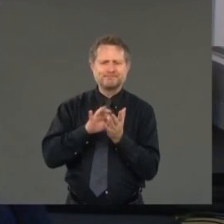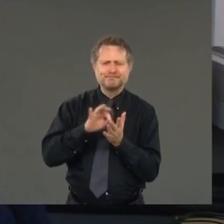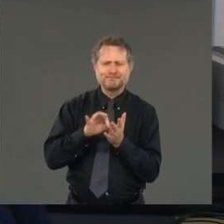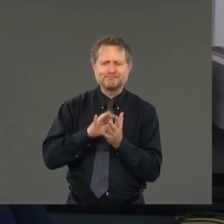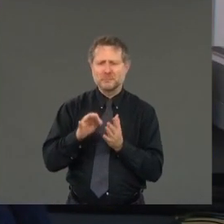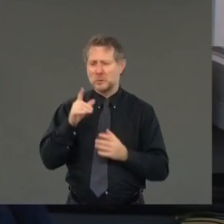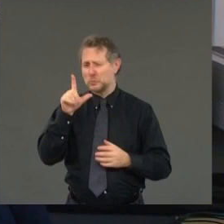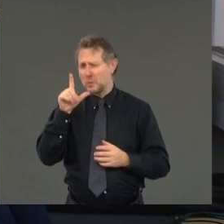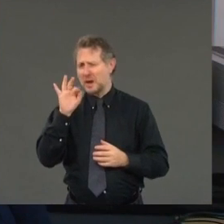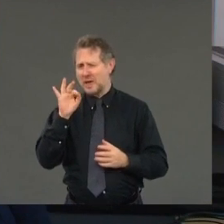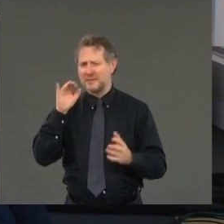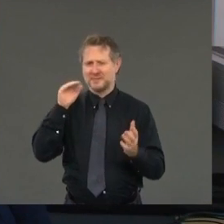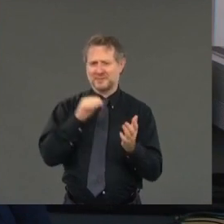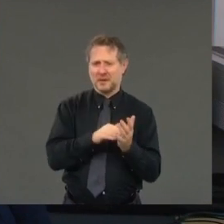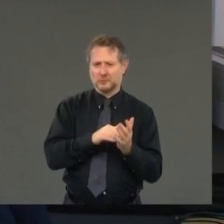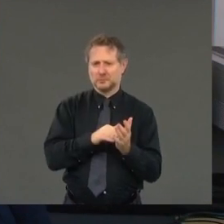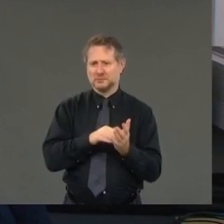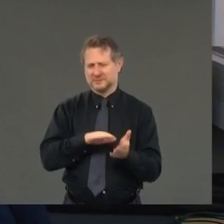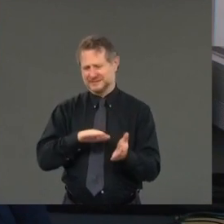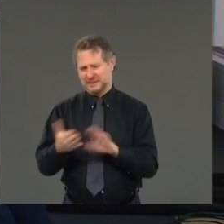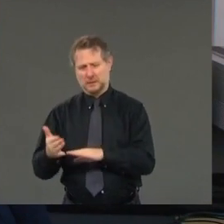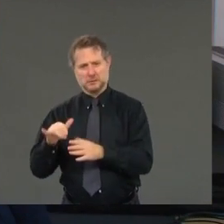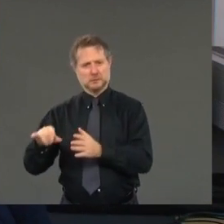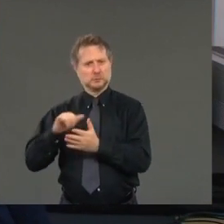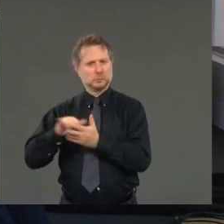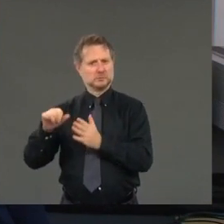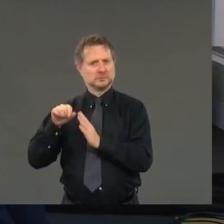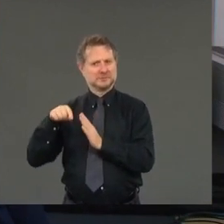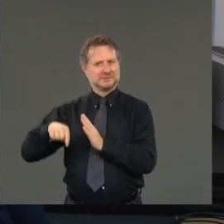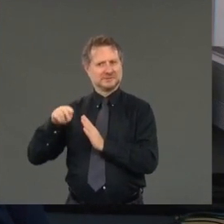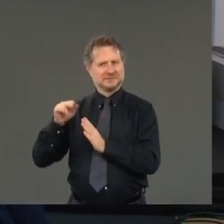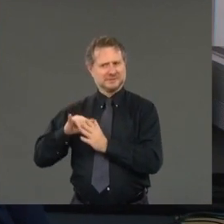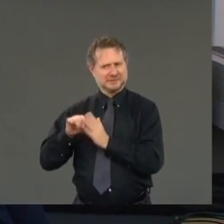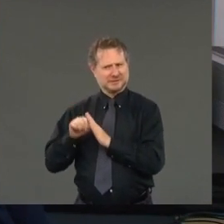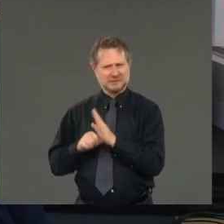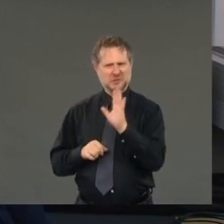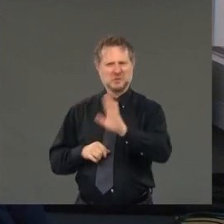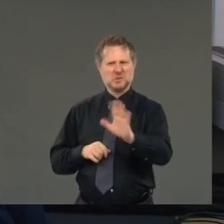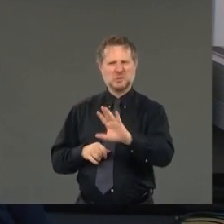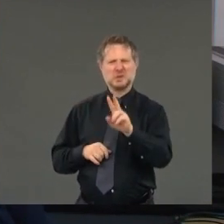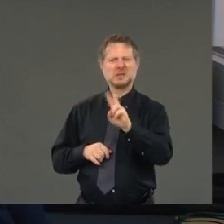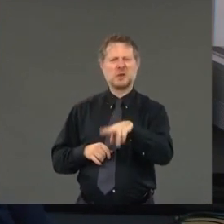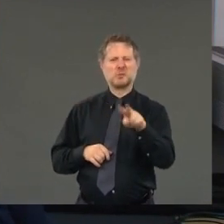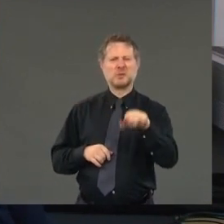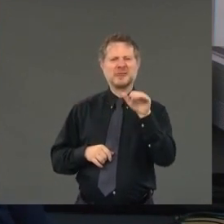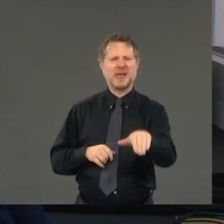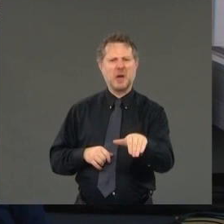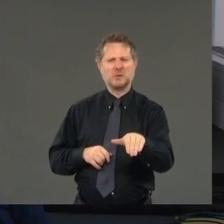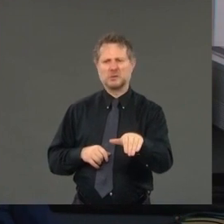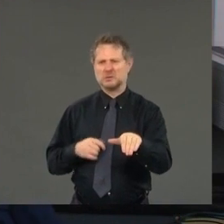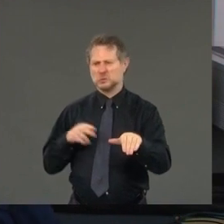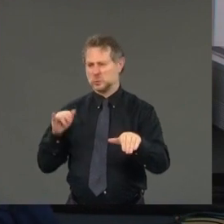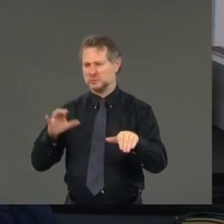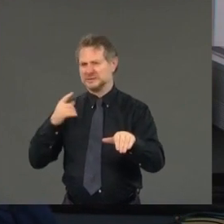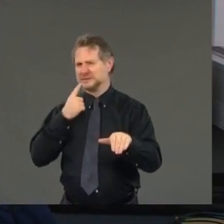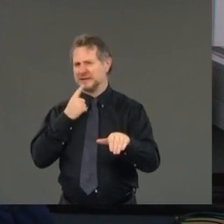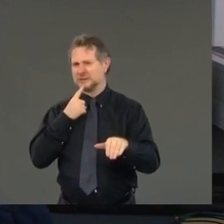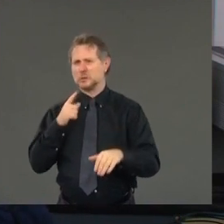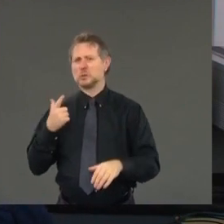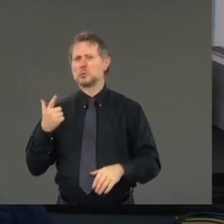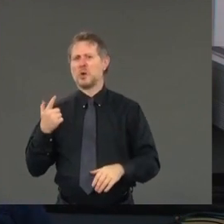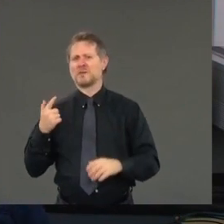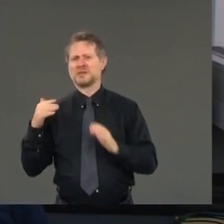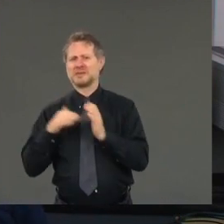York State. The state's numbers on the dashboard are about 23,000. New York City says that there are 21,000 deaths.